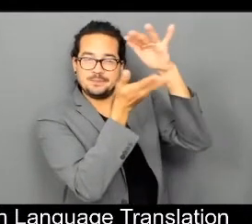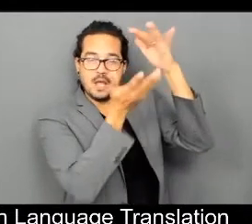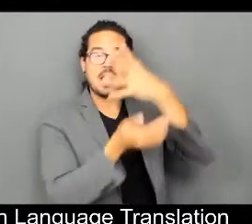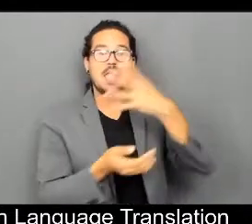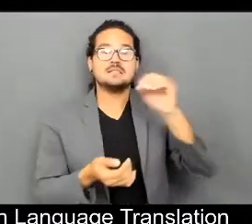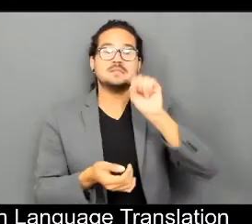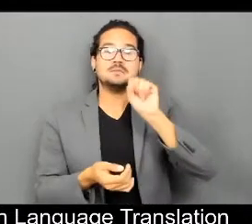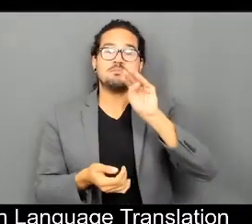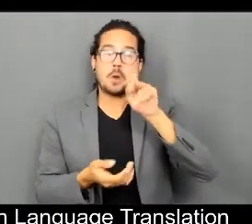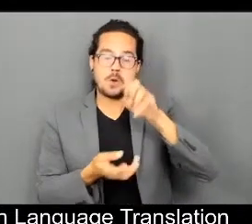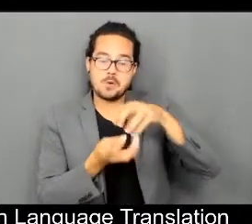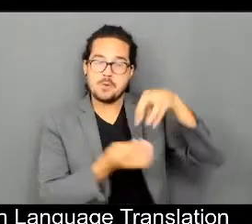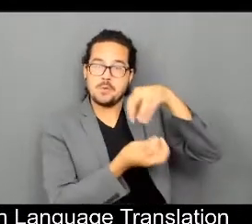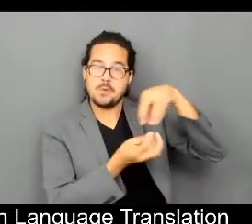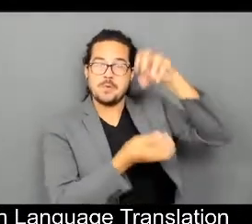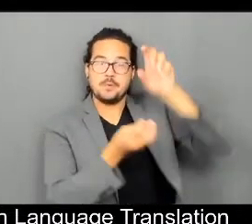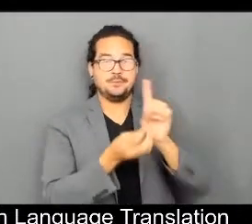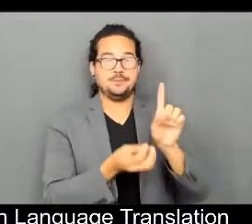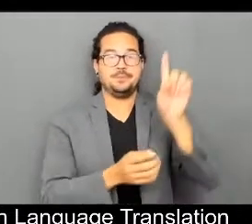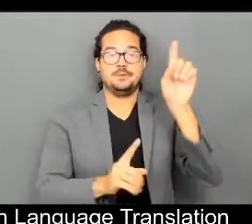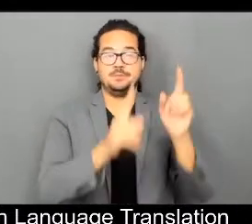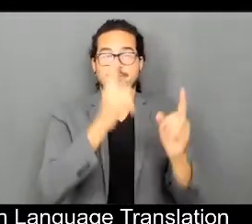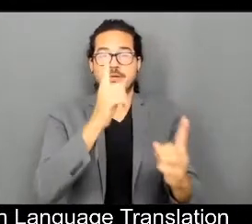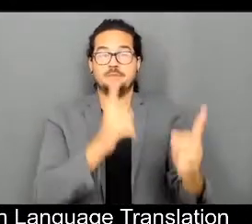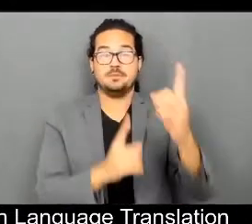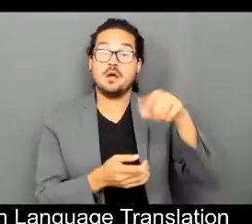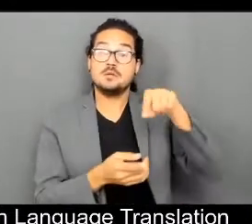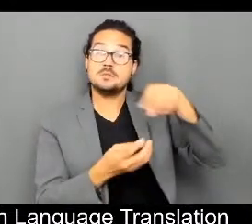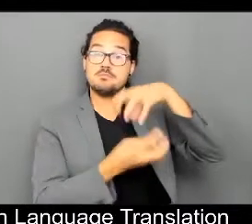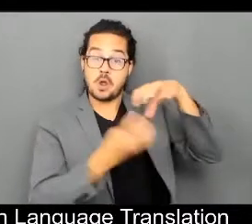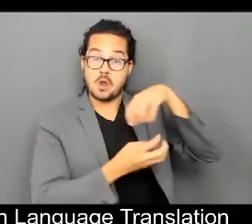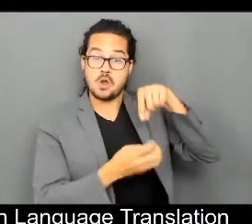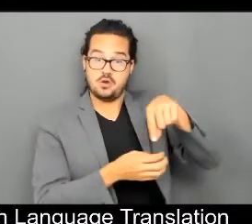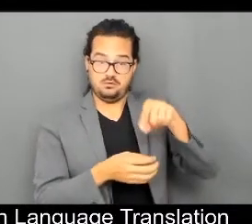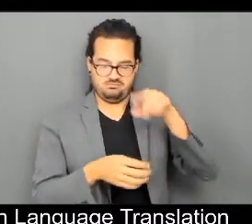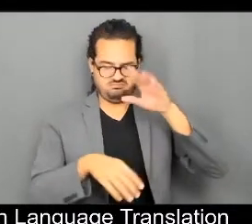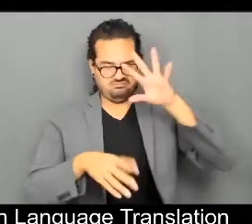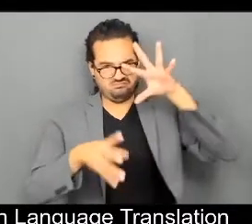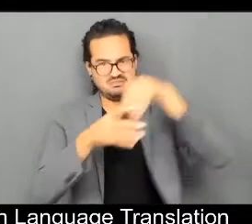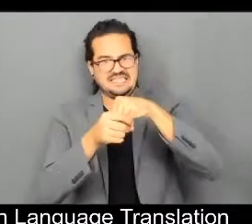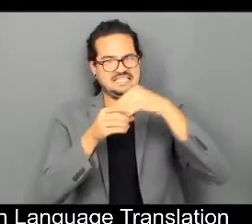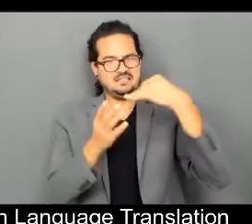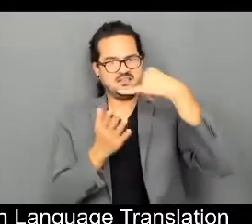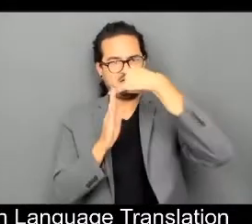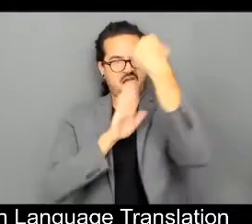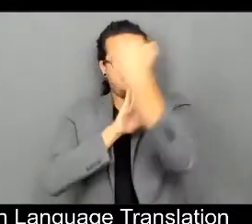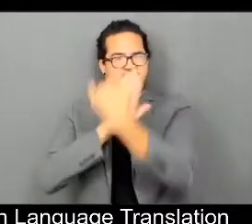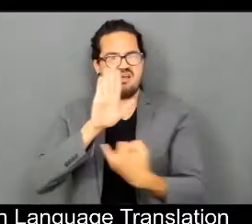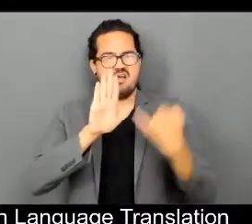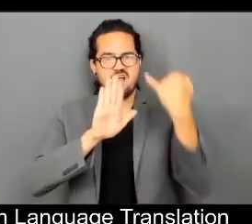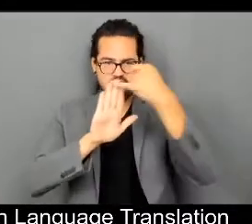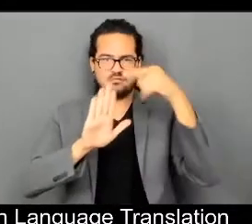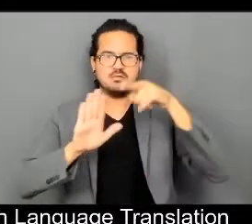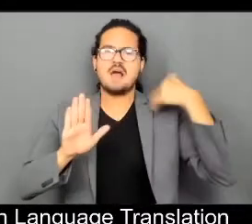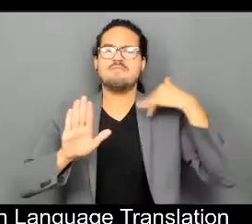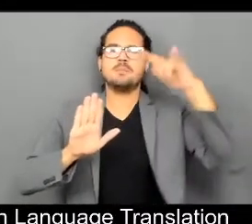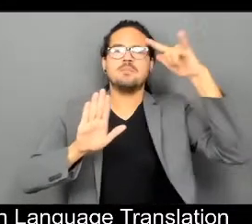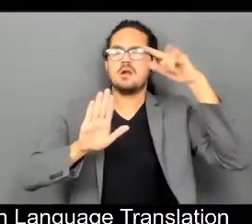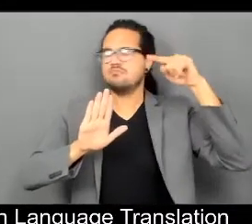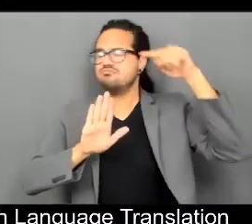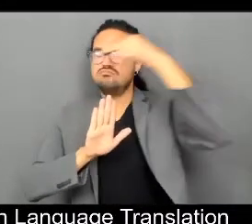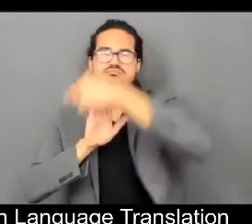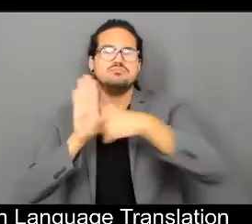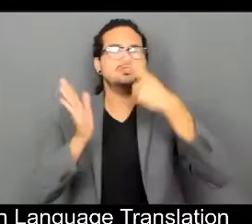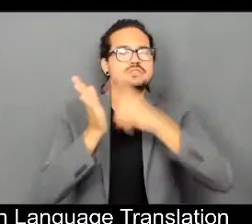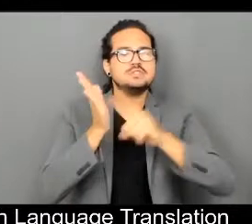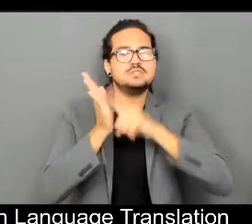time. We do have an airplane up, kind of doing some looking and making sure everything is still good. But that's what we've been